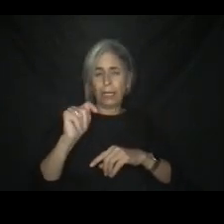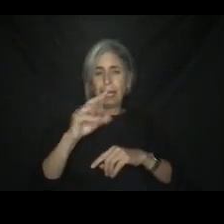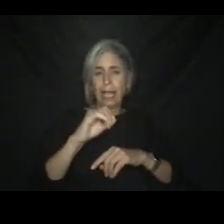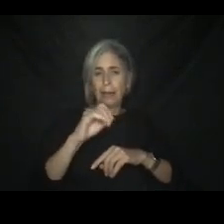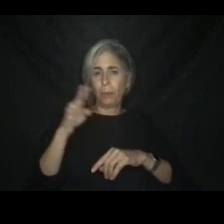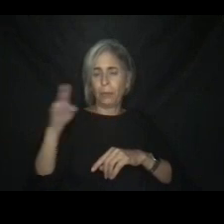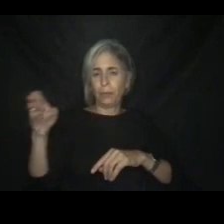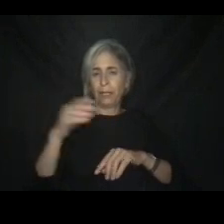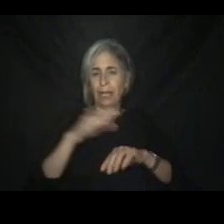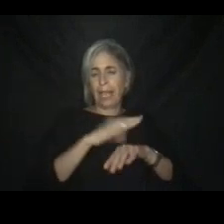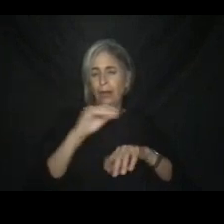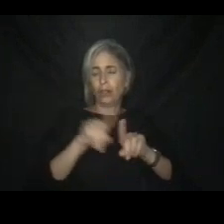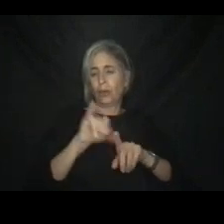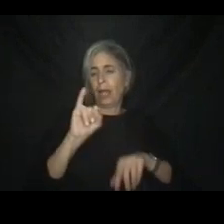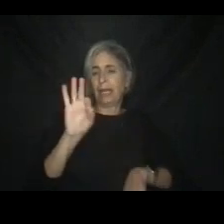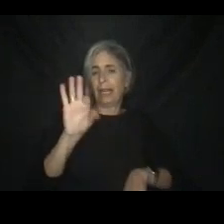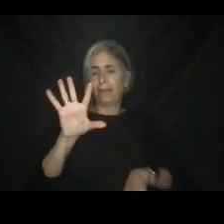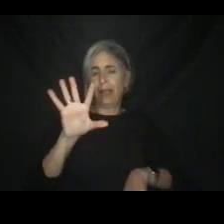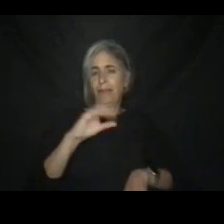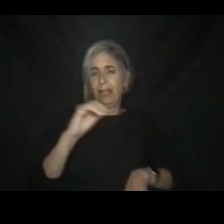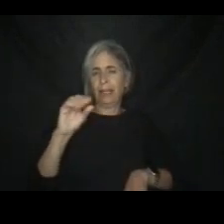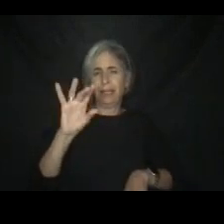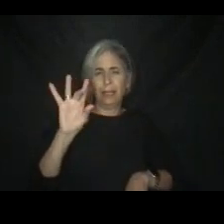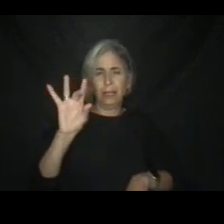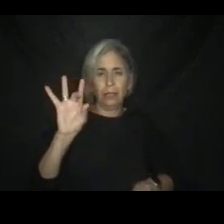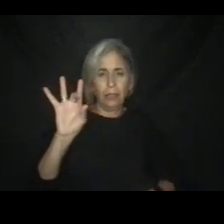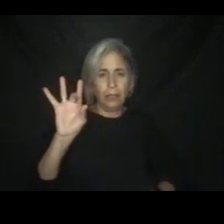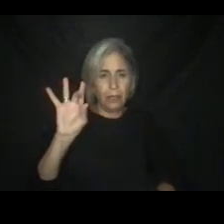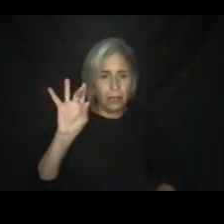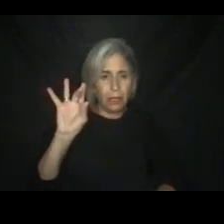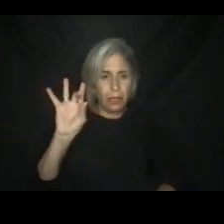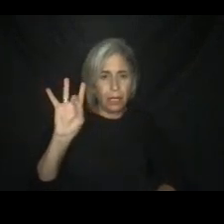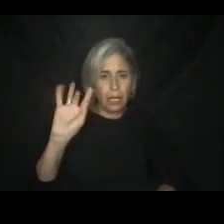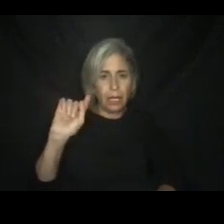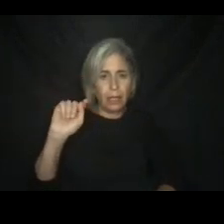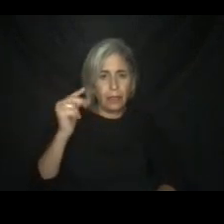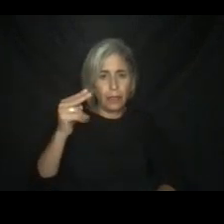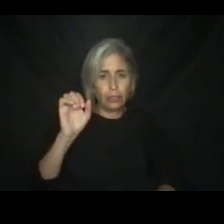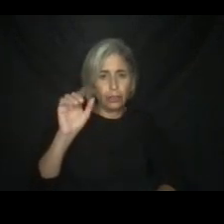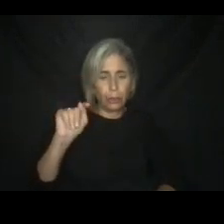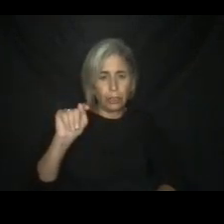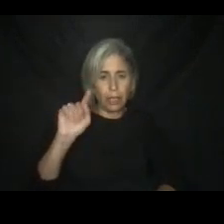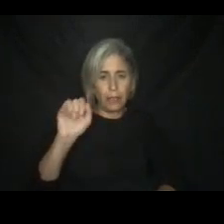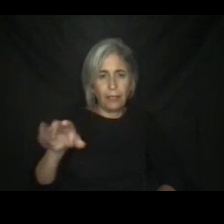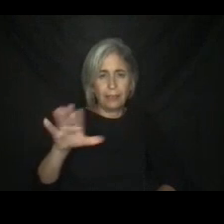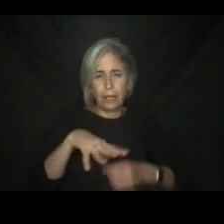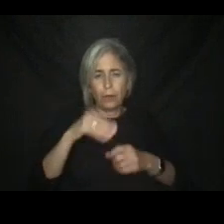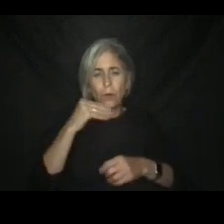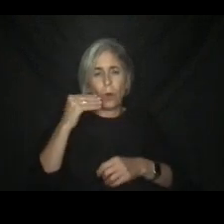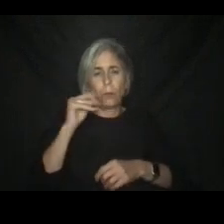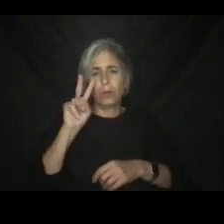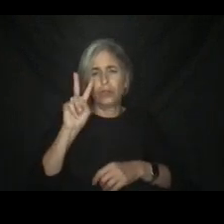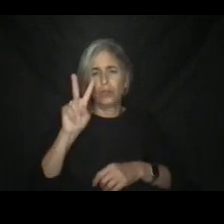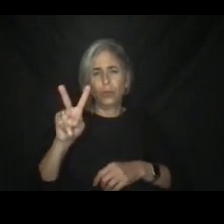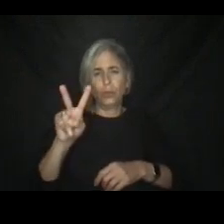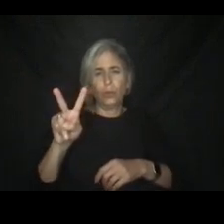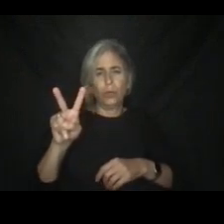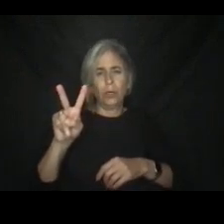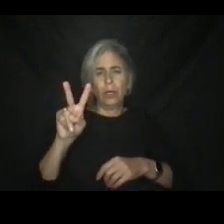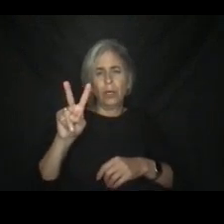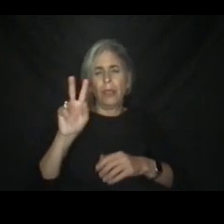and 995 and Southwest 8th Street in the east-west direction. This area is home to 2,399